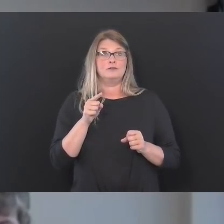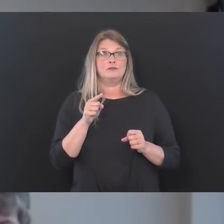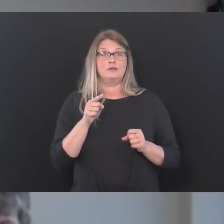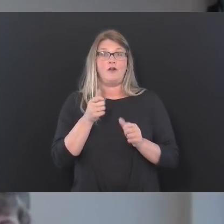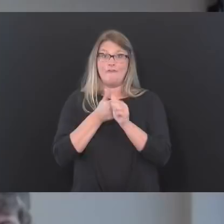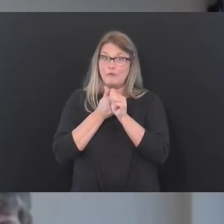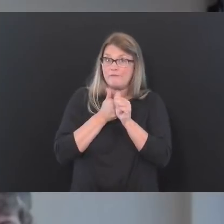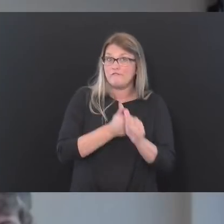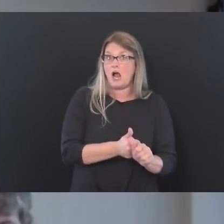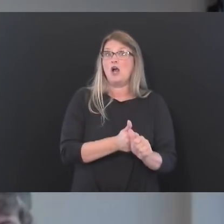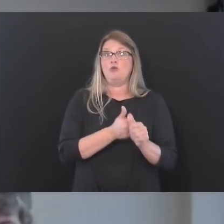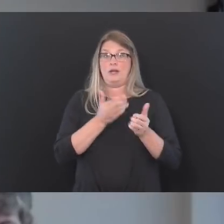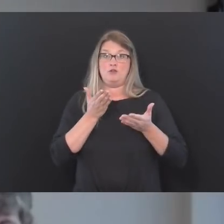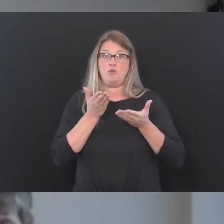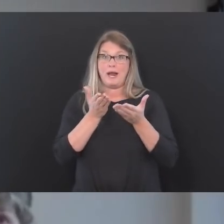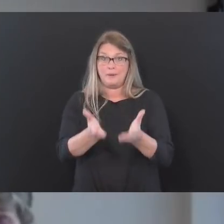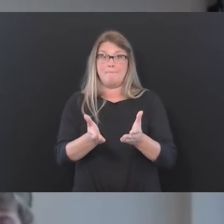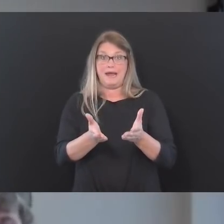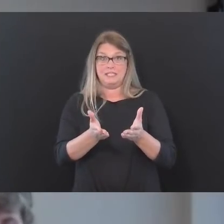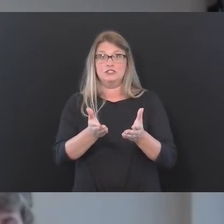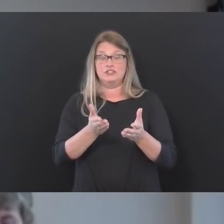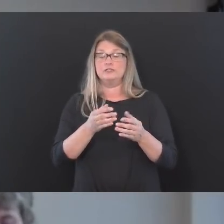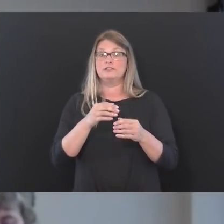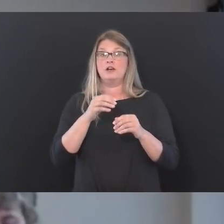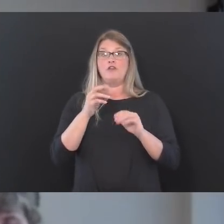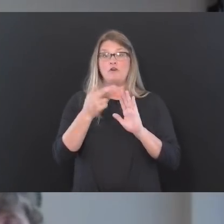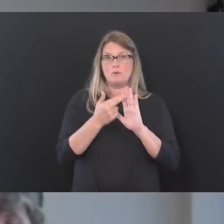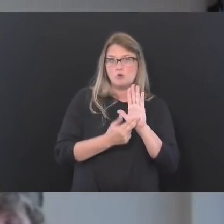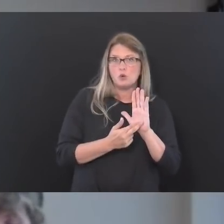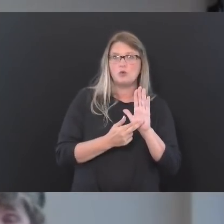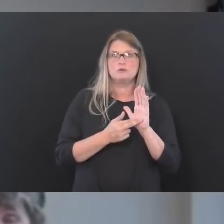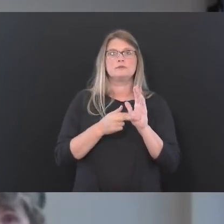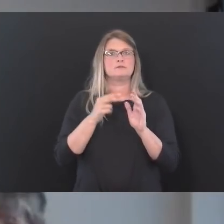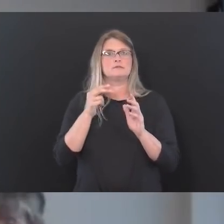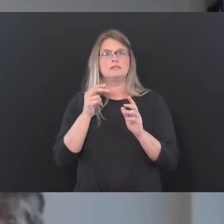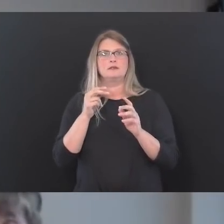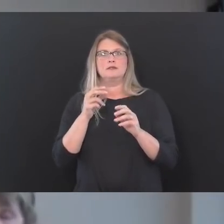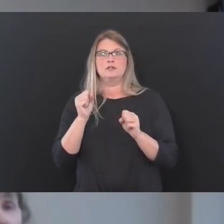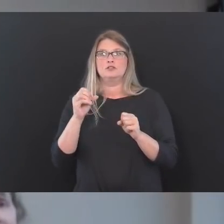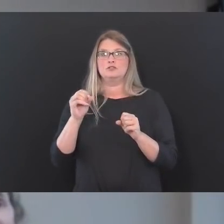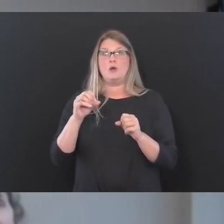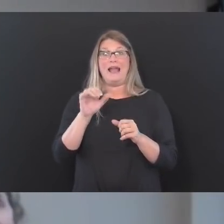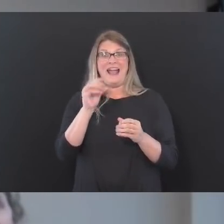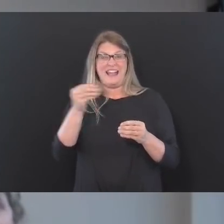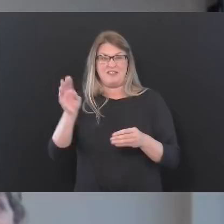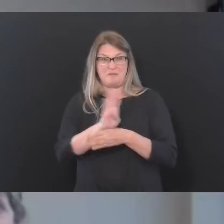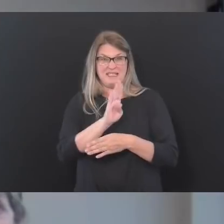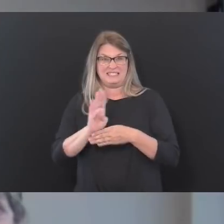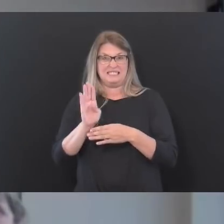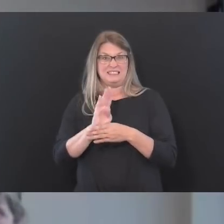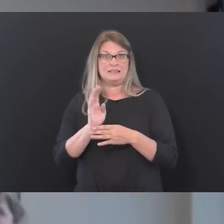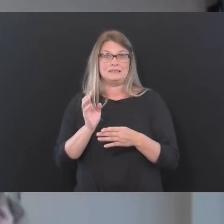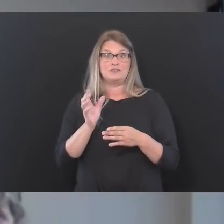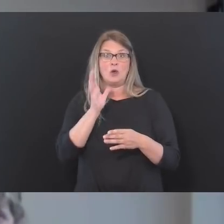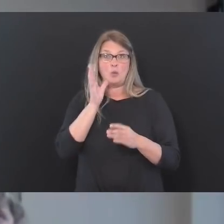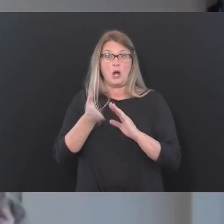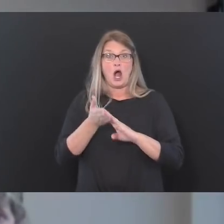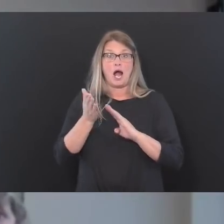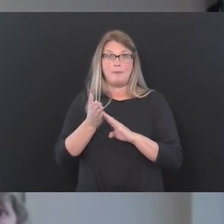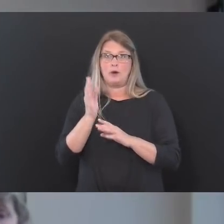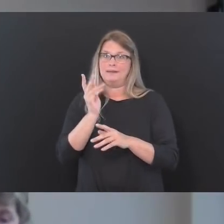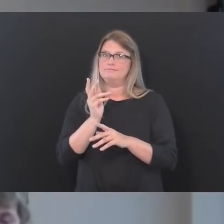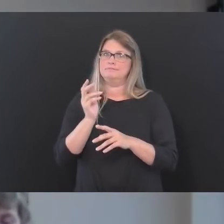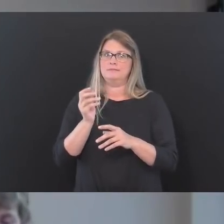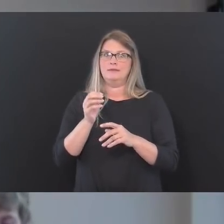adhere to those recommendations that are being made by your local health departments, that businesses really do operate along these lines that maintain physical